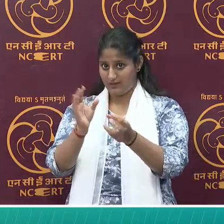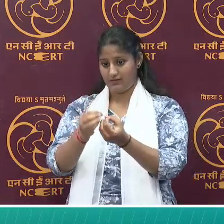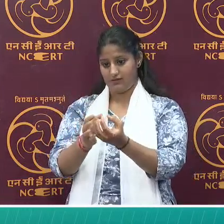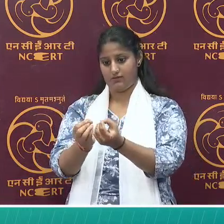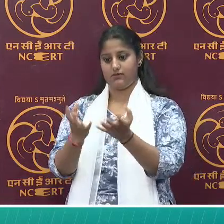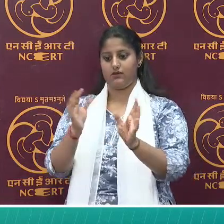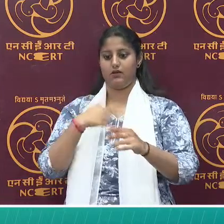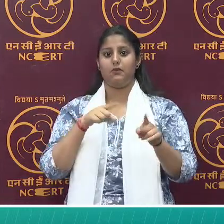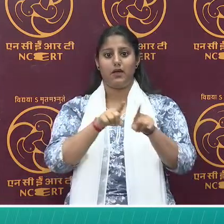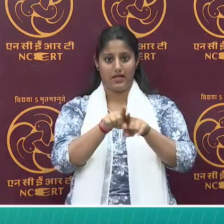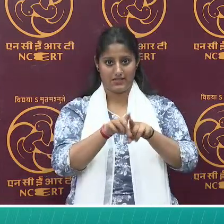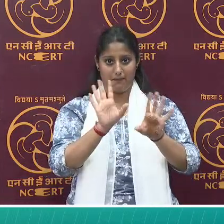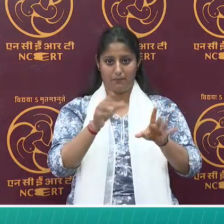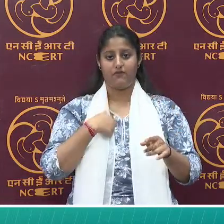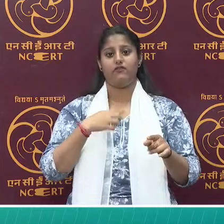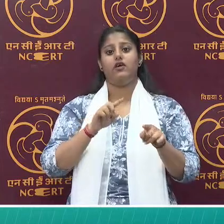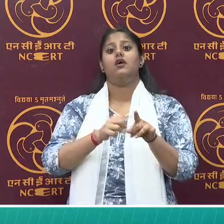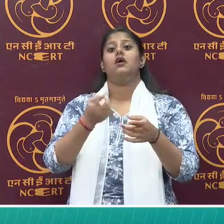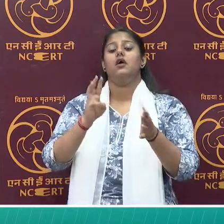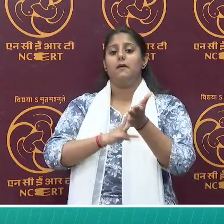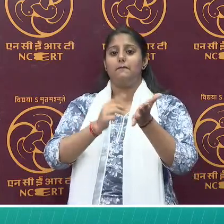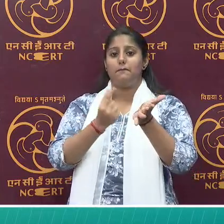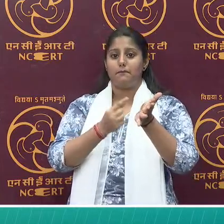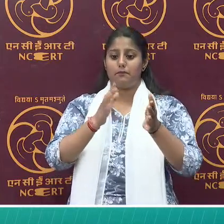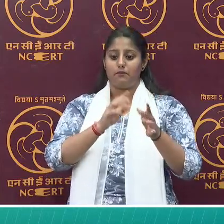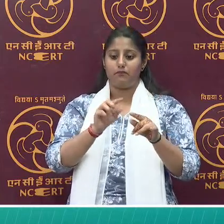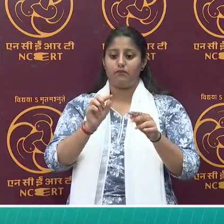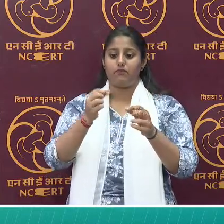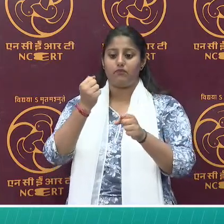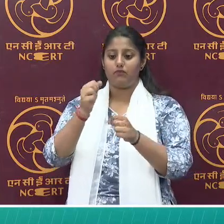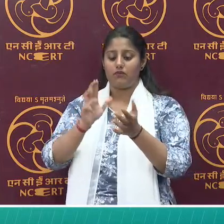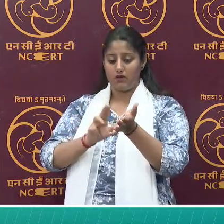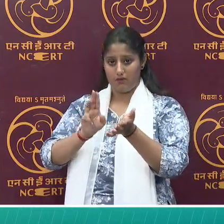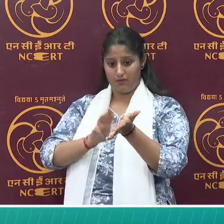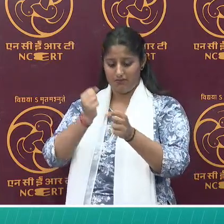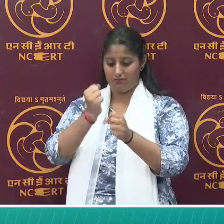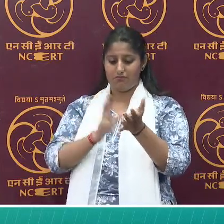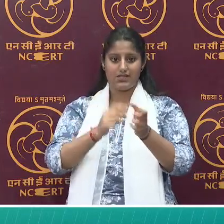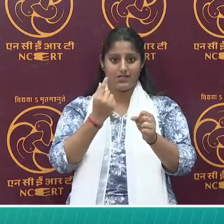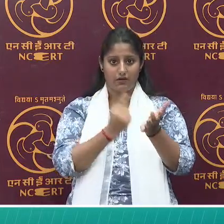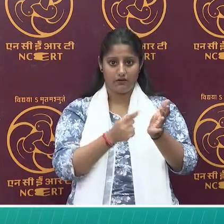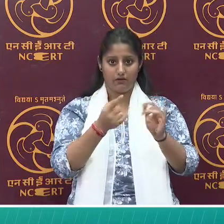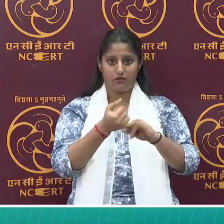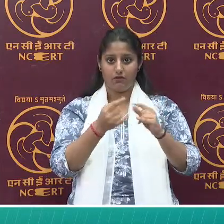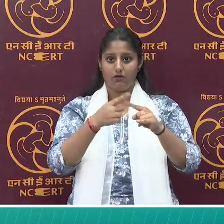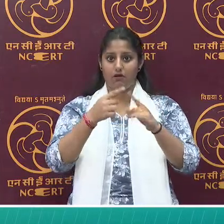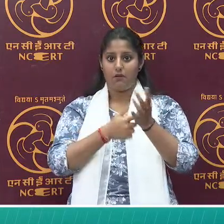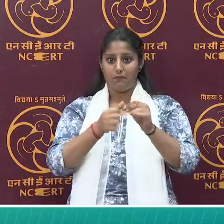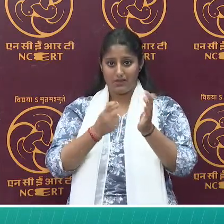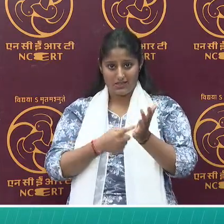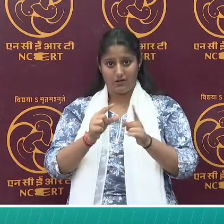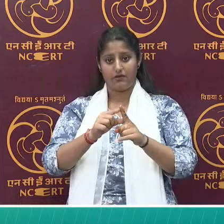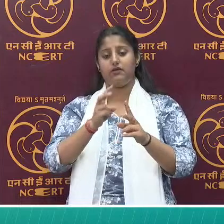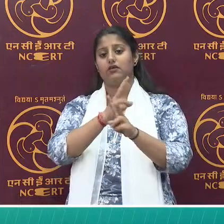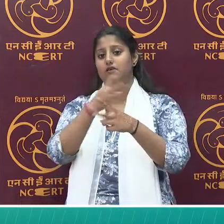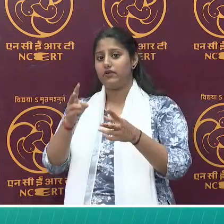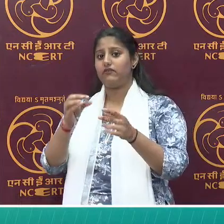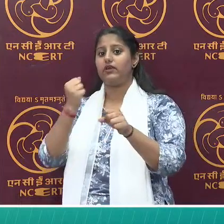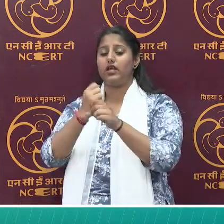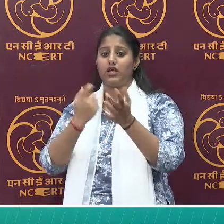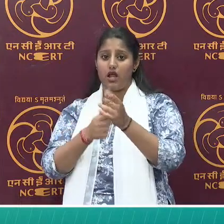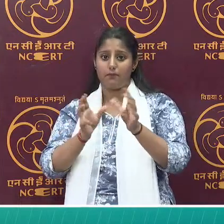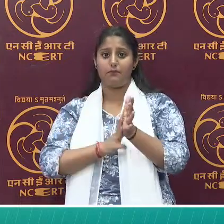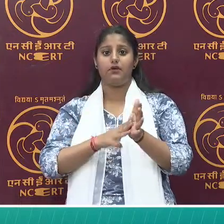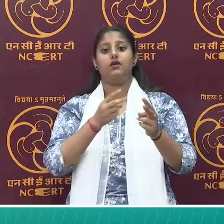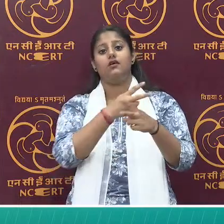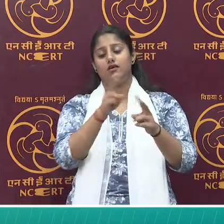for that. Mustard, pea, gram, linseed, they all are the examples of Rabi crop. Right.